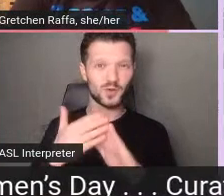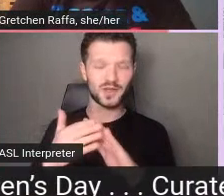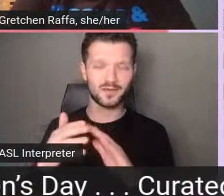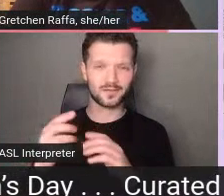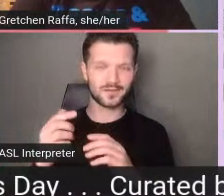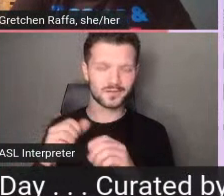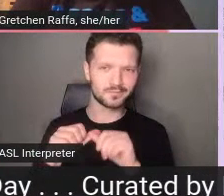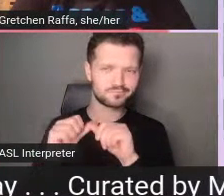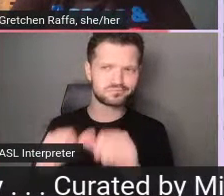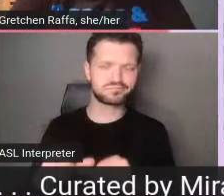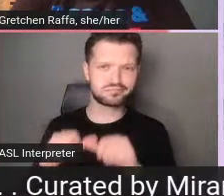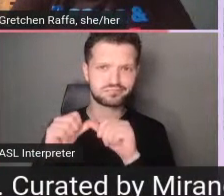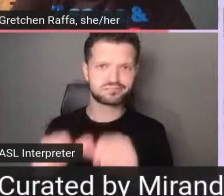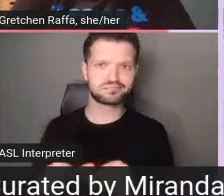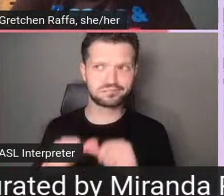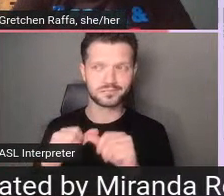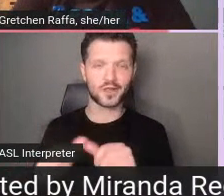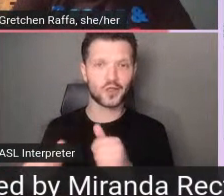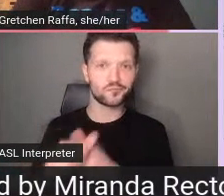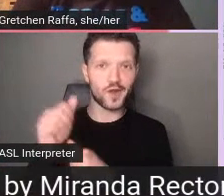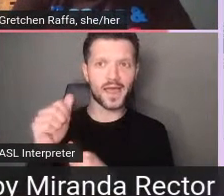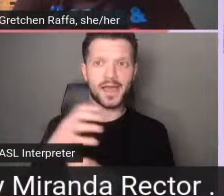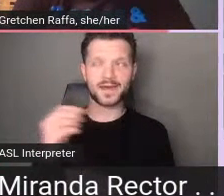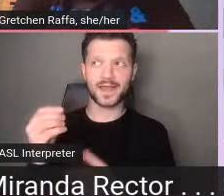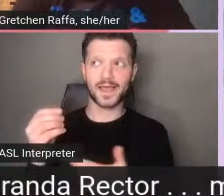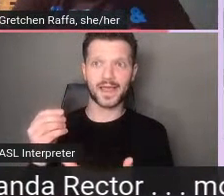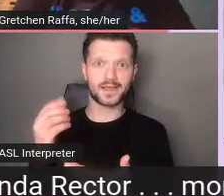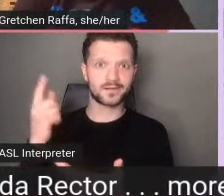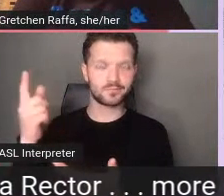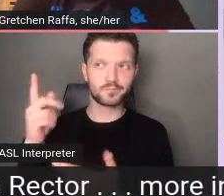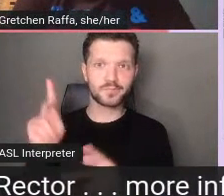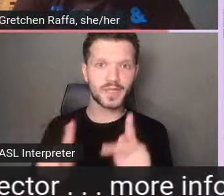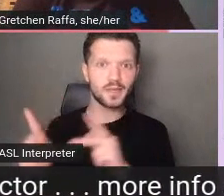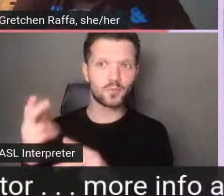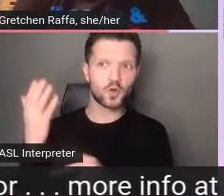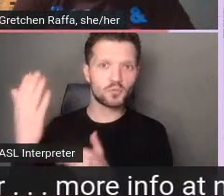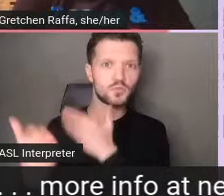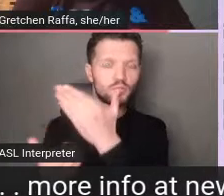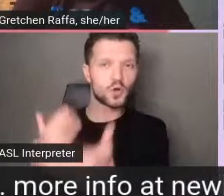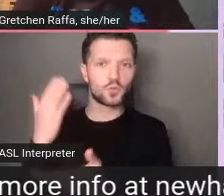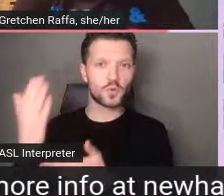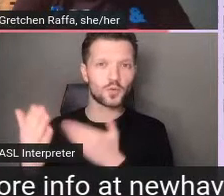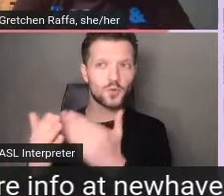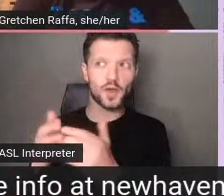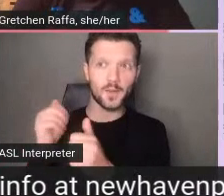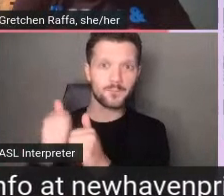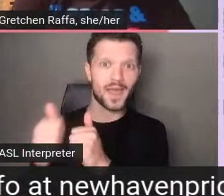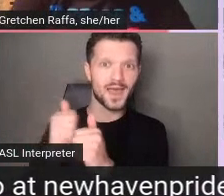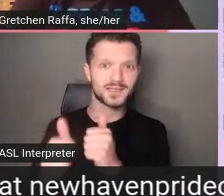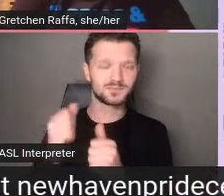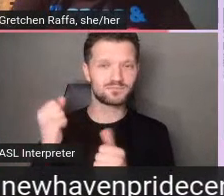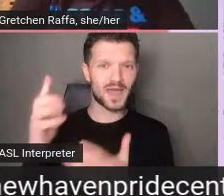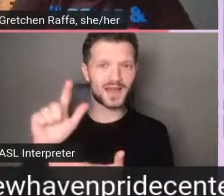from policy that is being proposed and passed at the federal and state levels across this